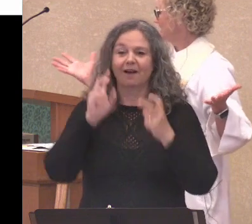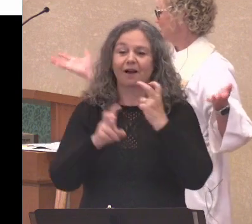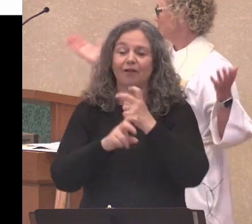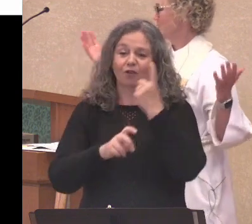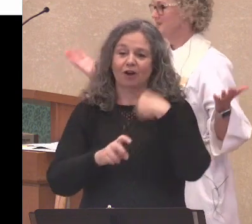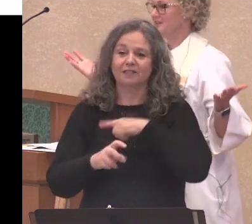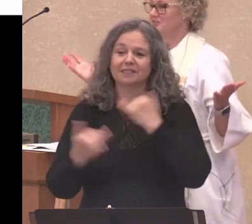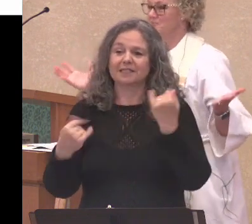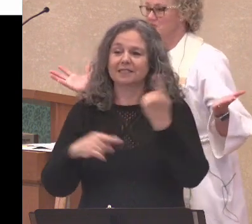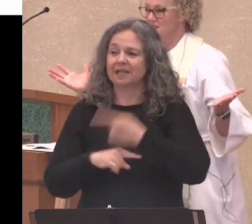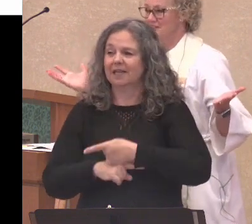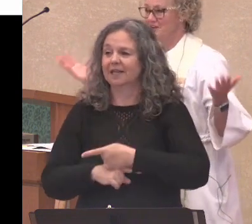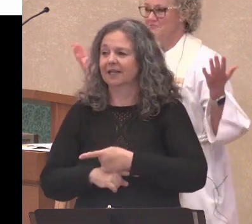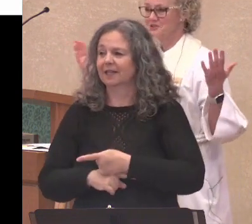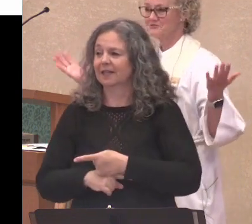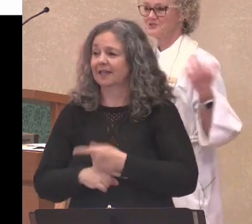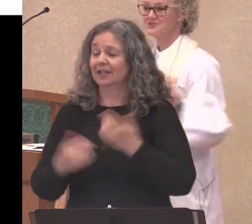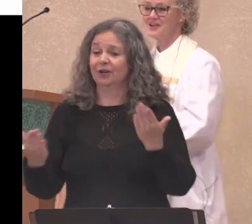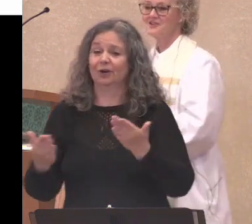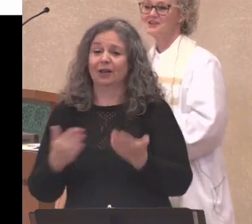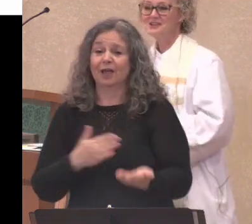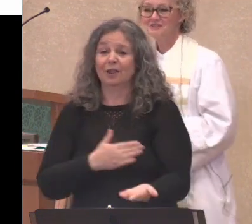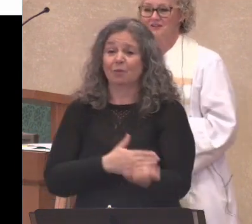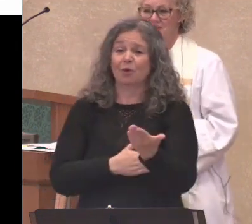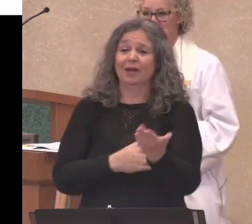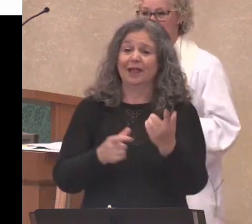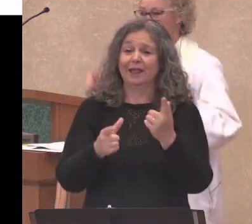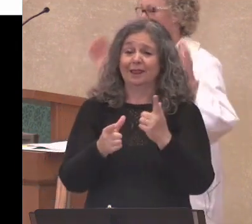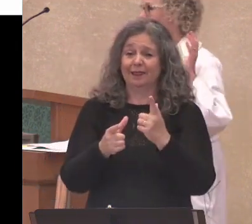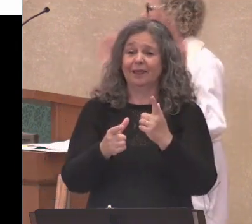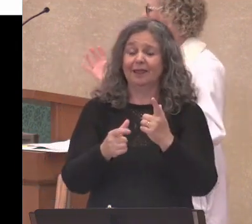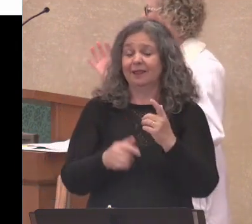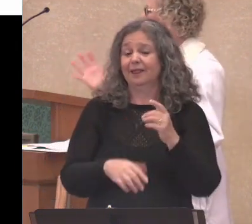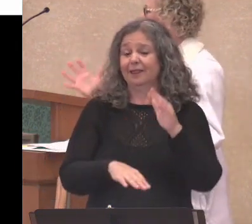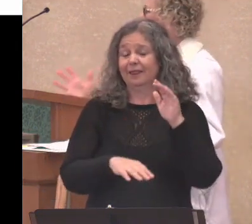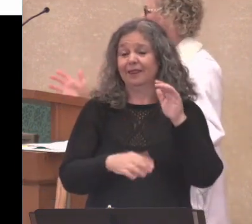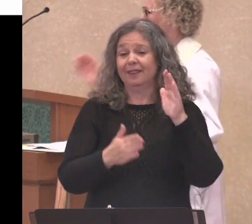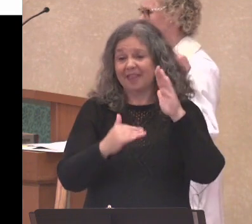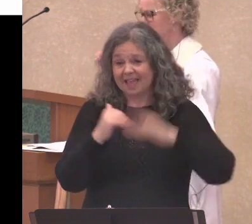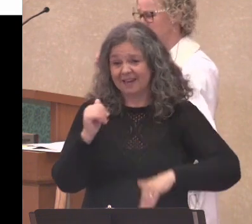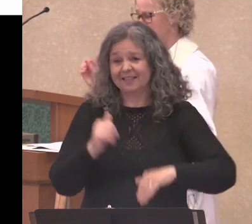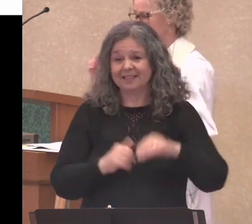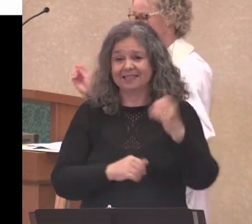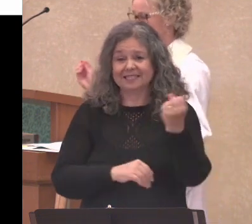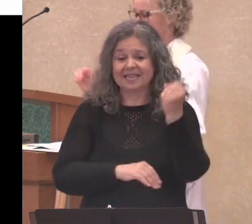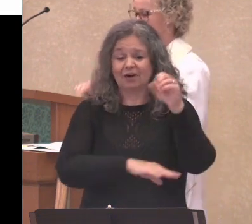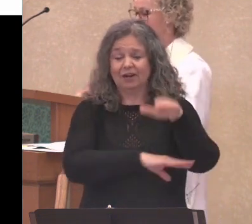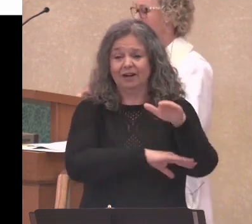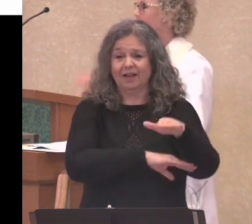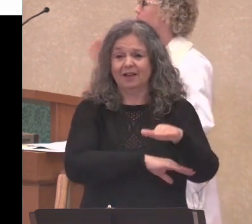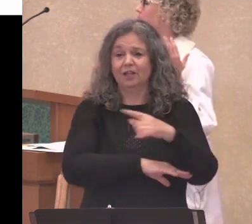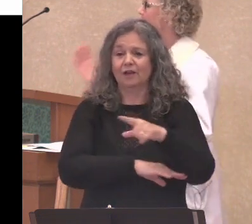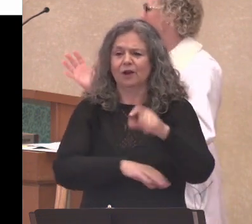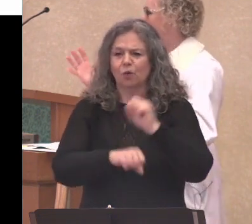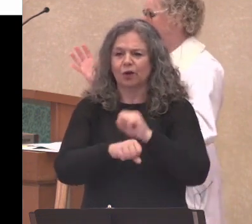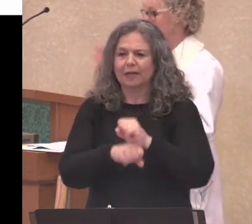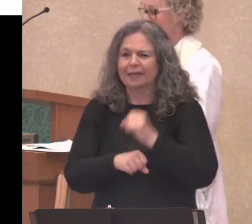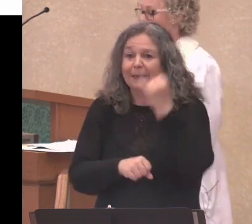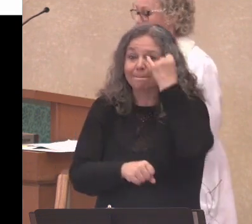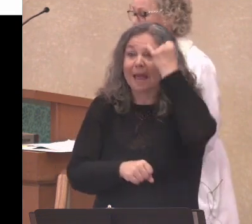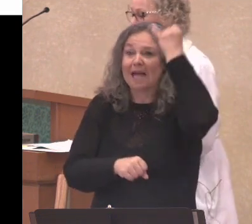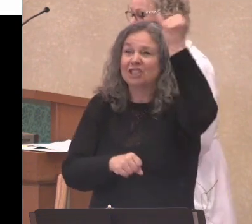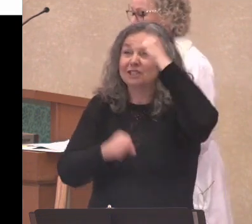us today who are meeting in the morning than it was for the Saturday evening crowd, so you got to really pretend, really work at this now.